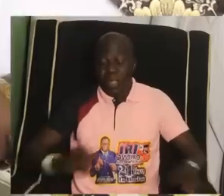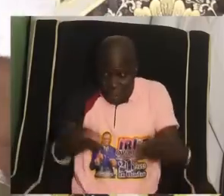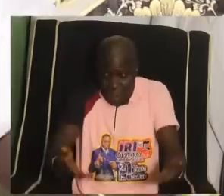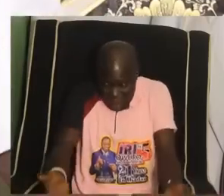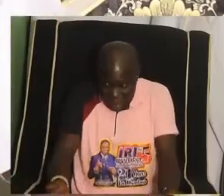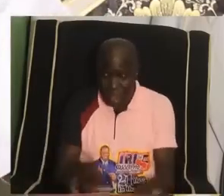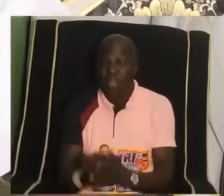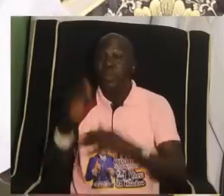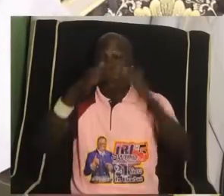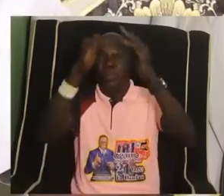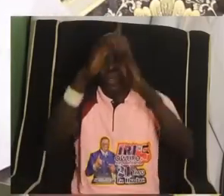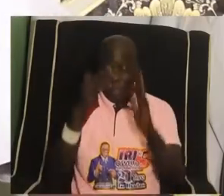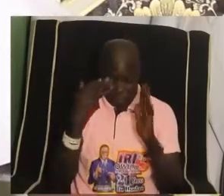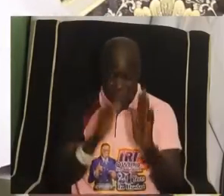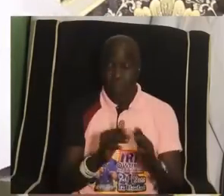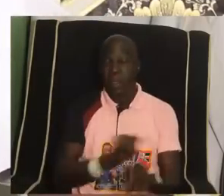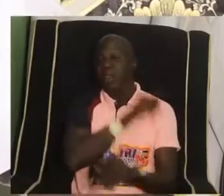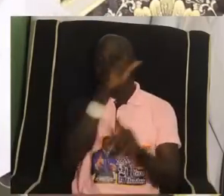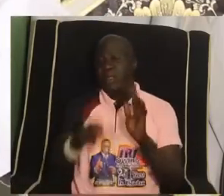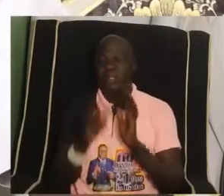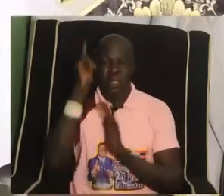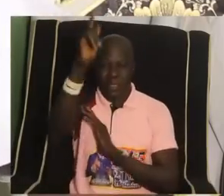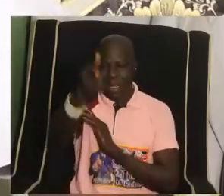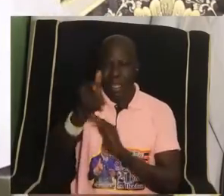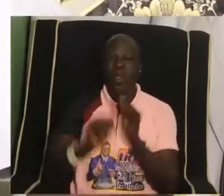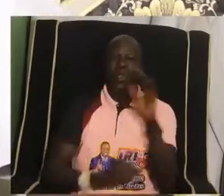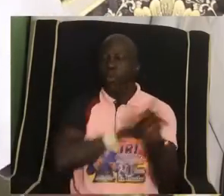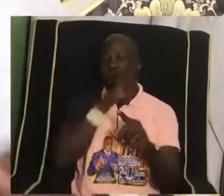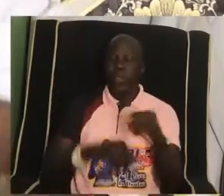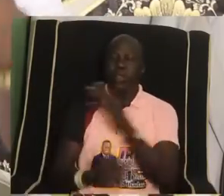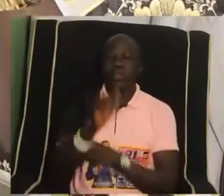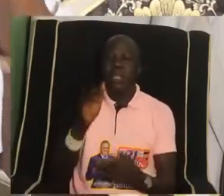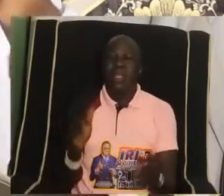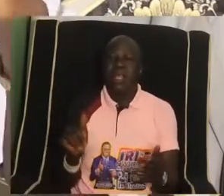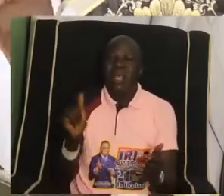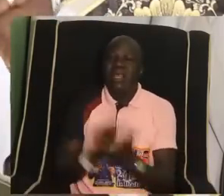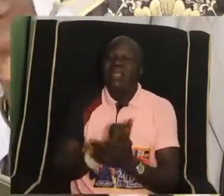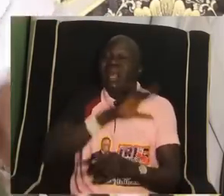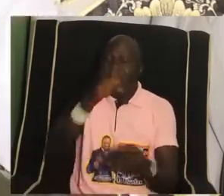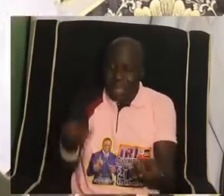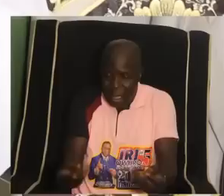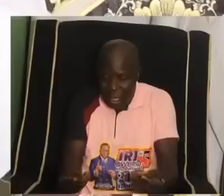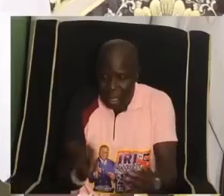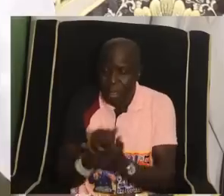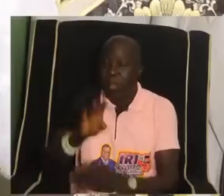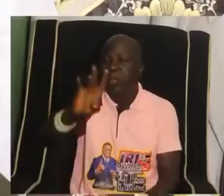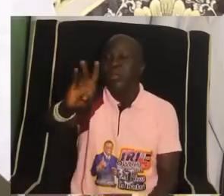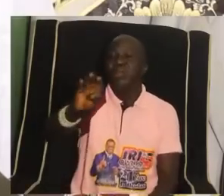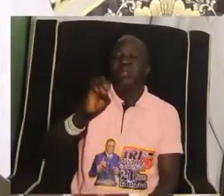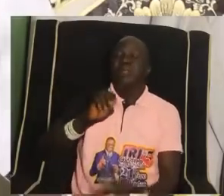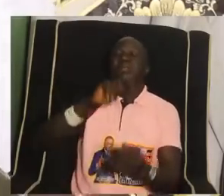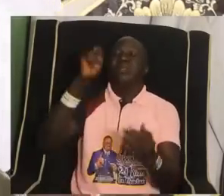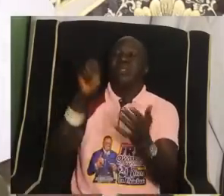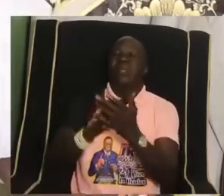they blew it before me. Imbo ya. Later. Tell no what I see. As God will. He left 60,000. Mo pada ara ile